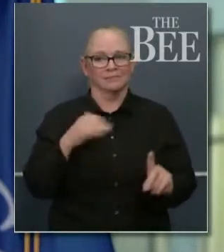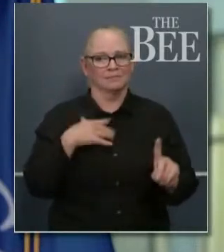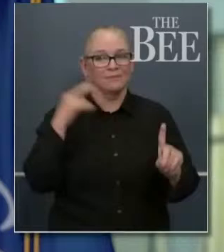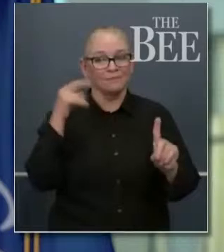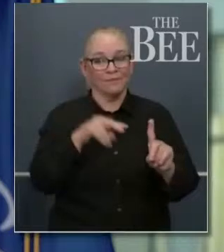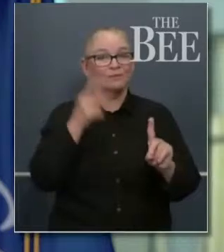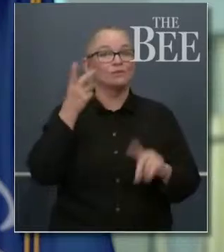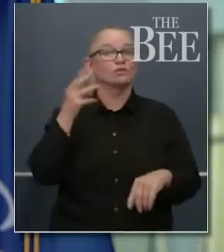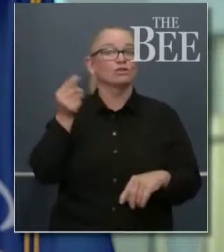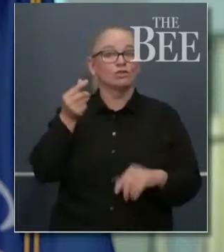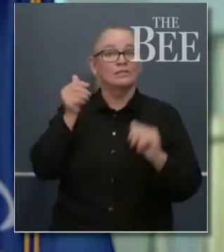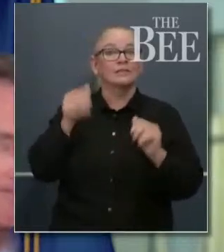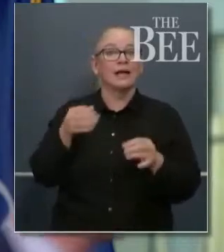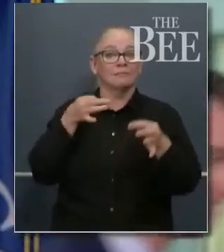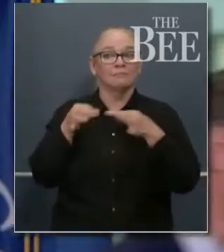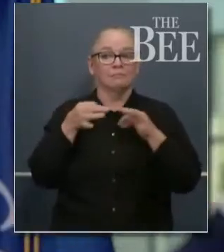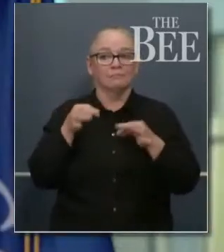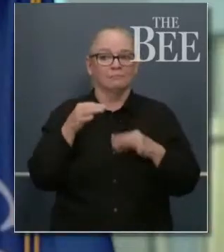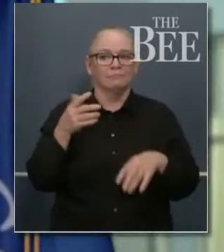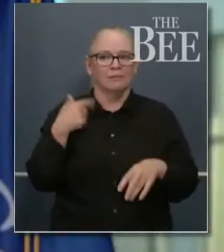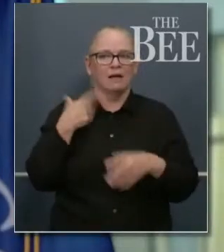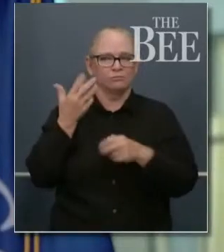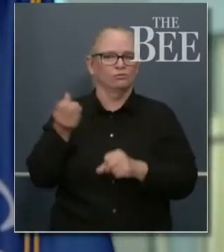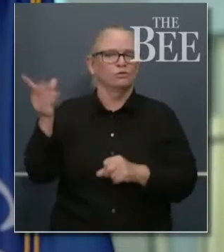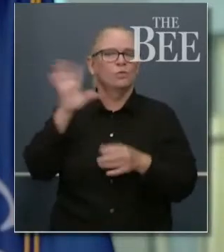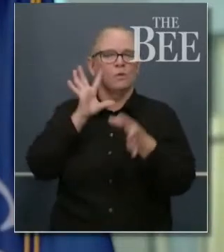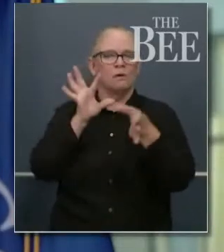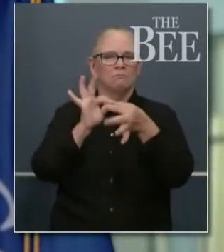for advancing it.